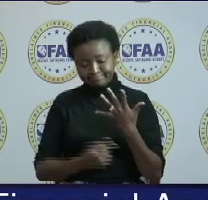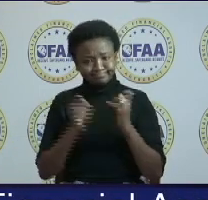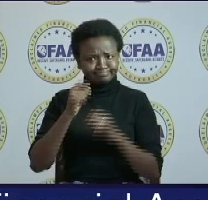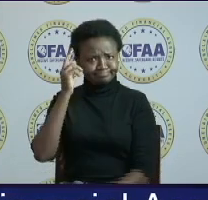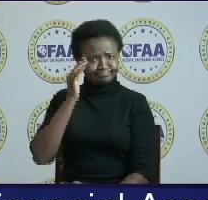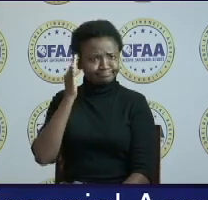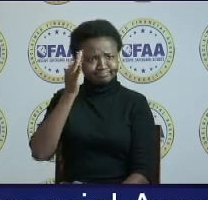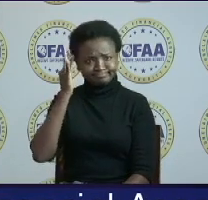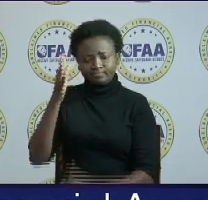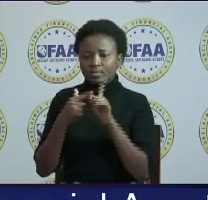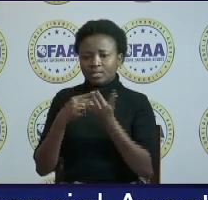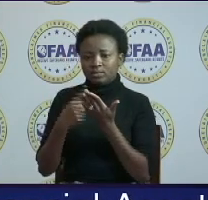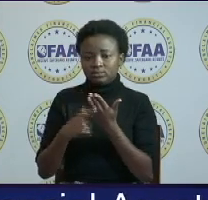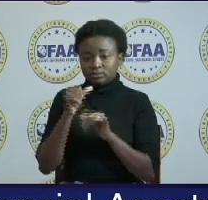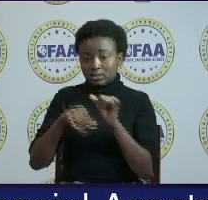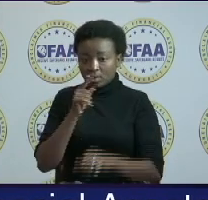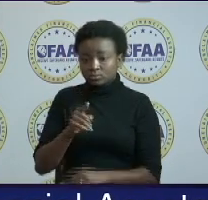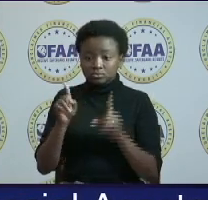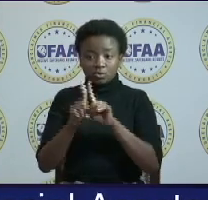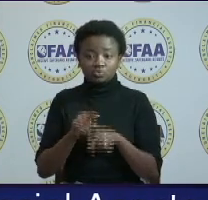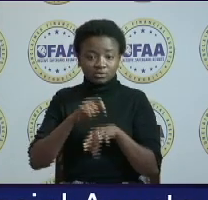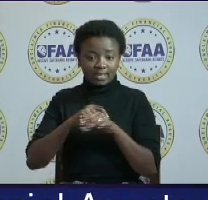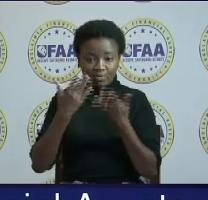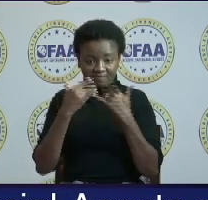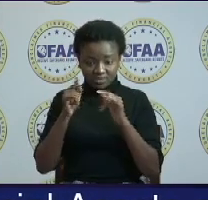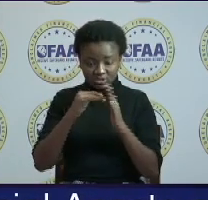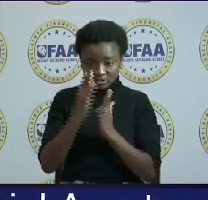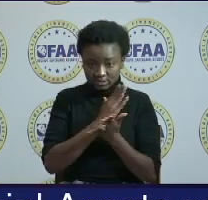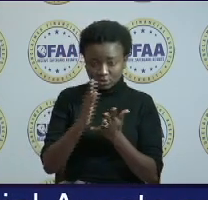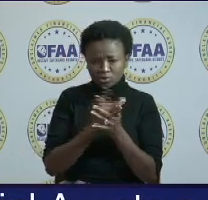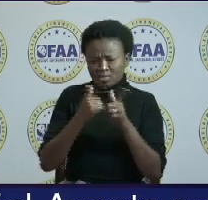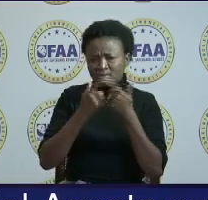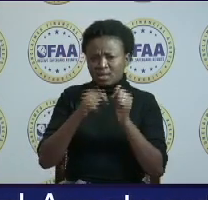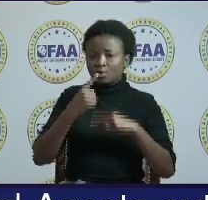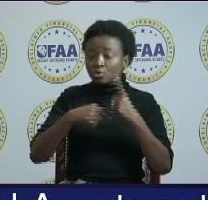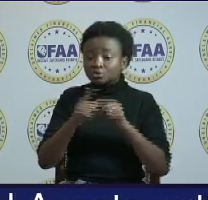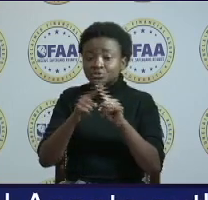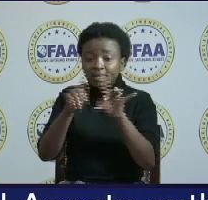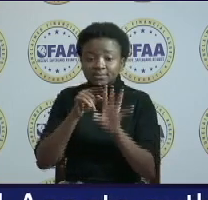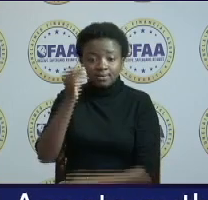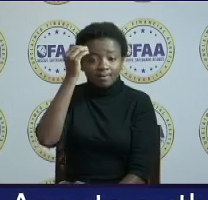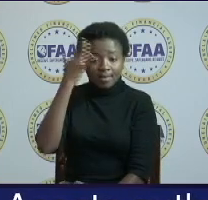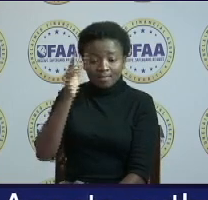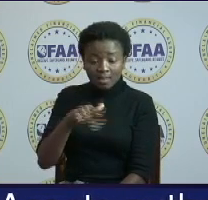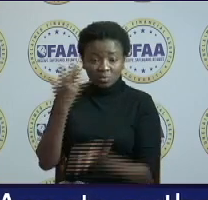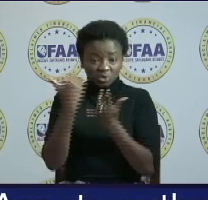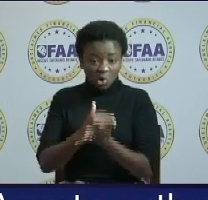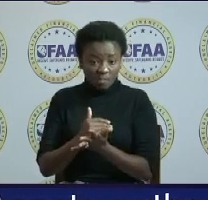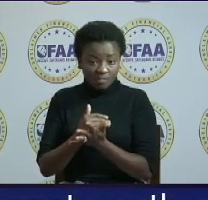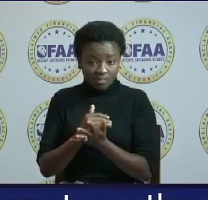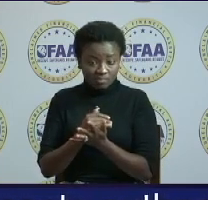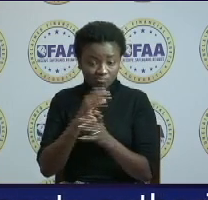on and conversate about. Even when we end this session, it's something that you can still go on. But remember, the conversation does not end after